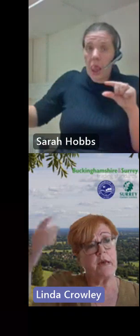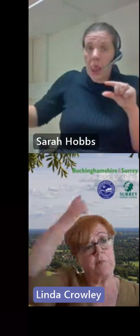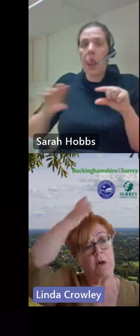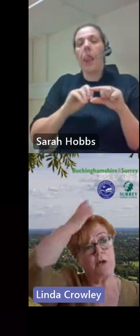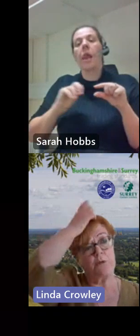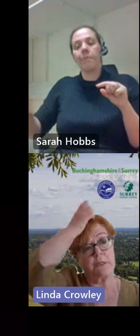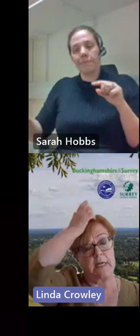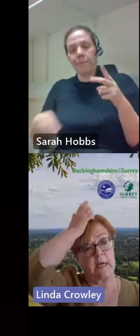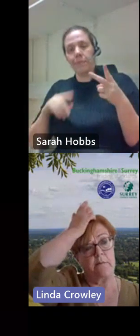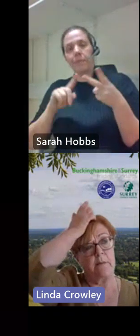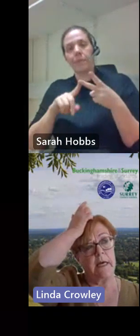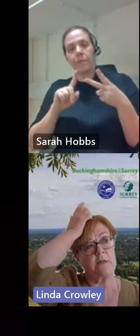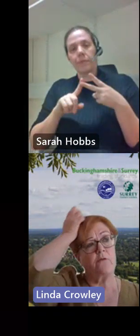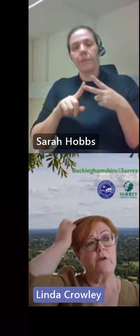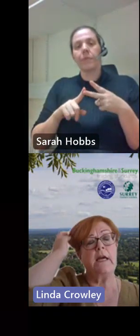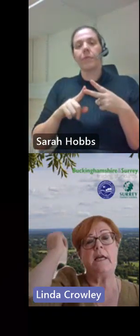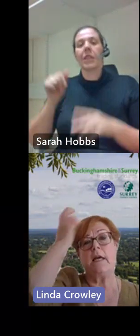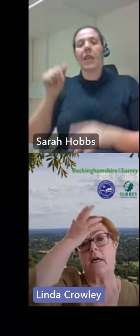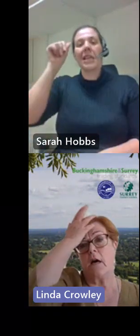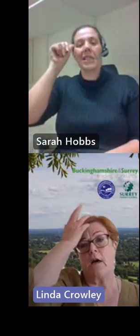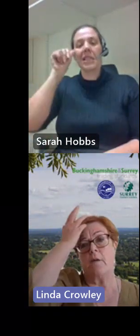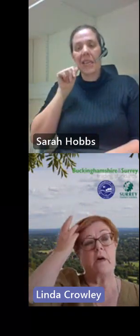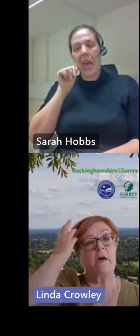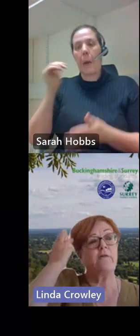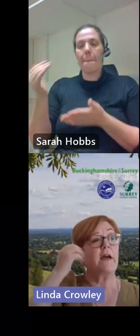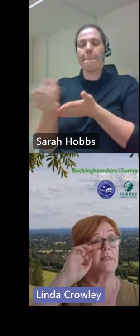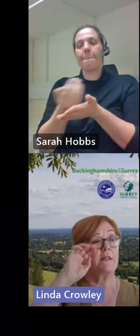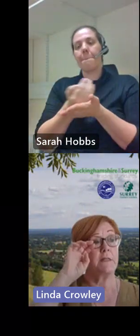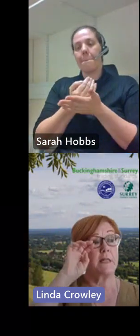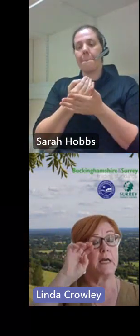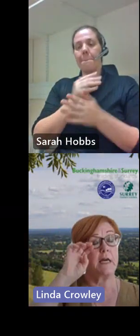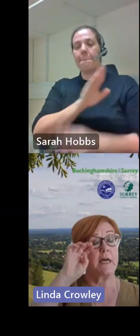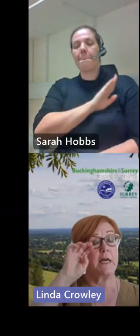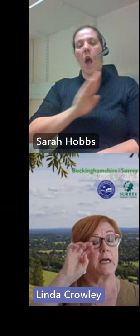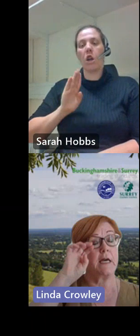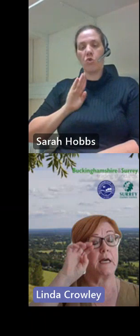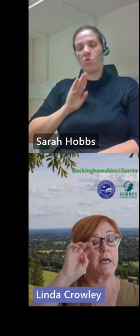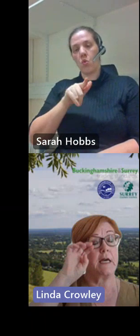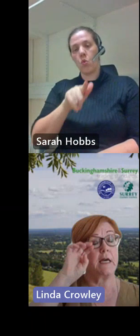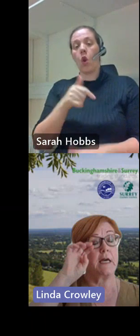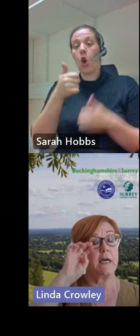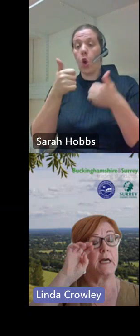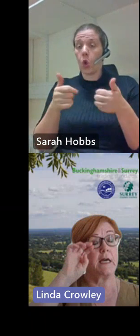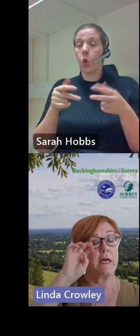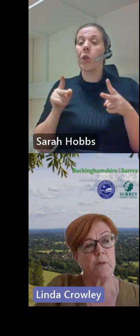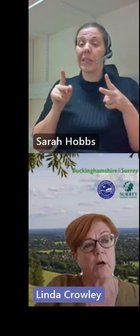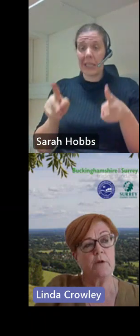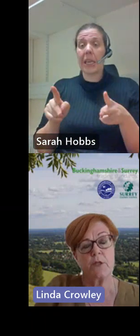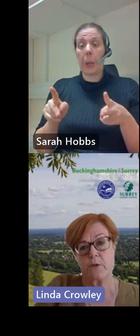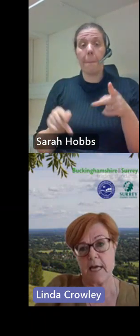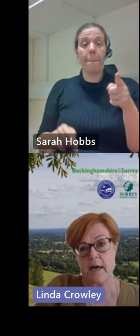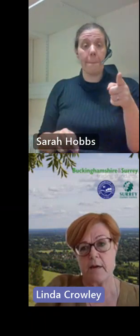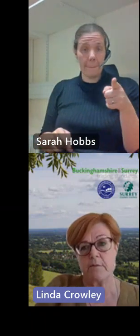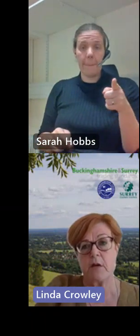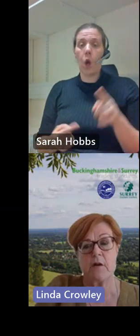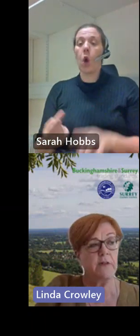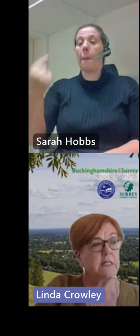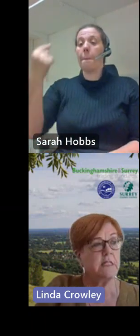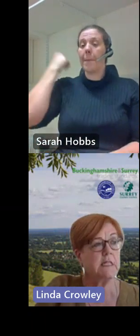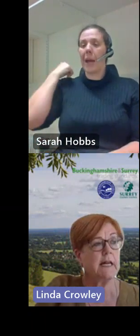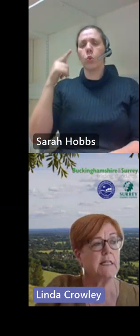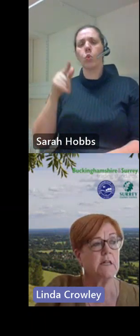Now, the Scam Marshal scheme is a really effective scheme, actually. And going back to the postal